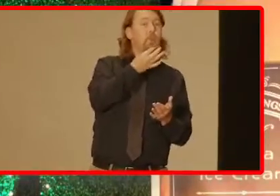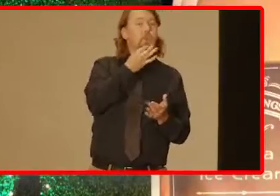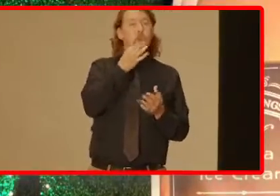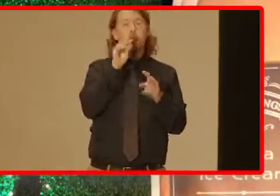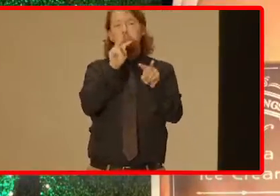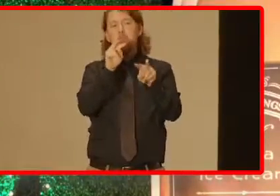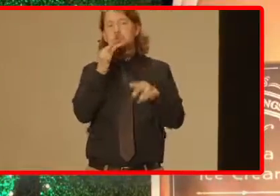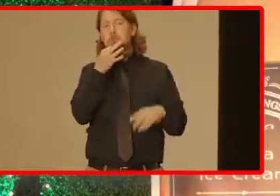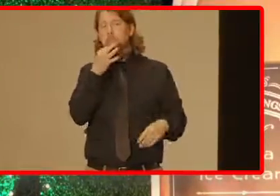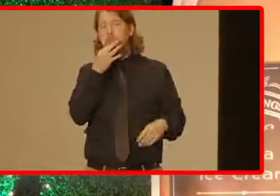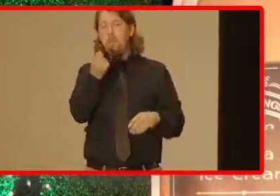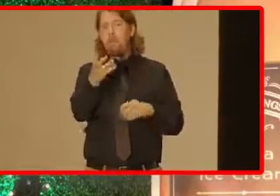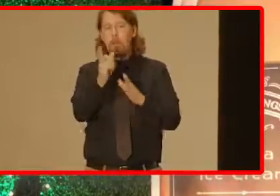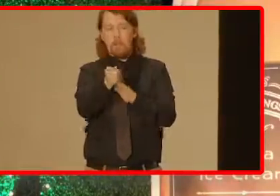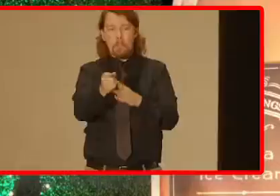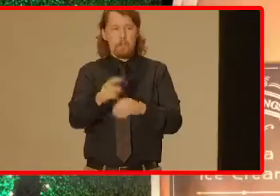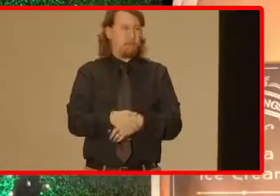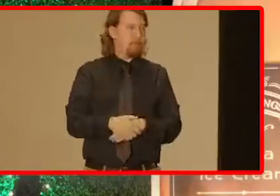here in just a few minutes.